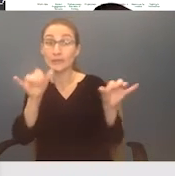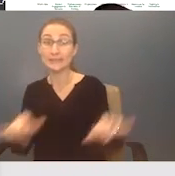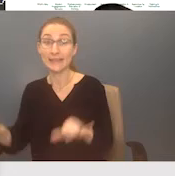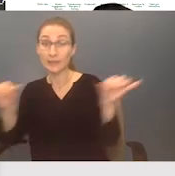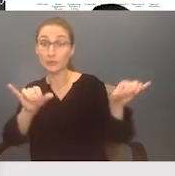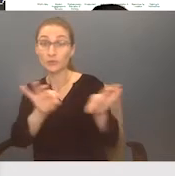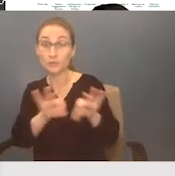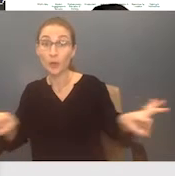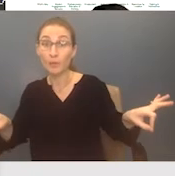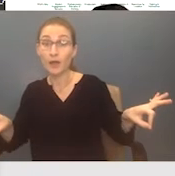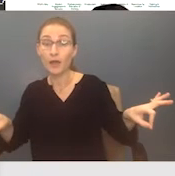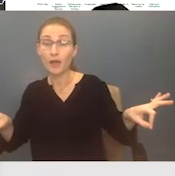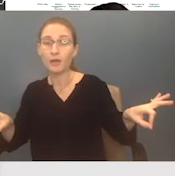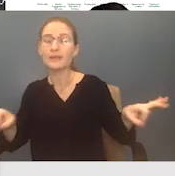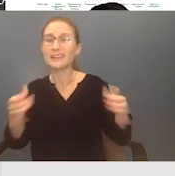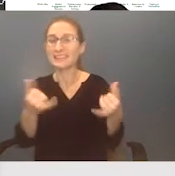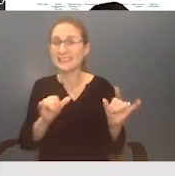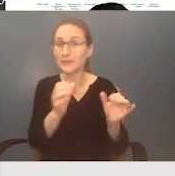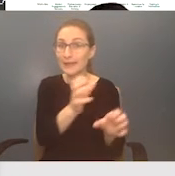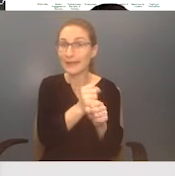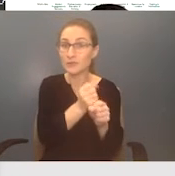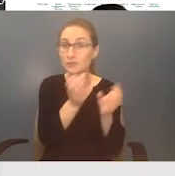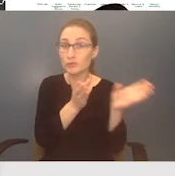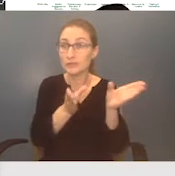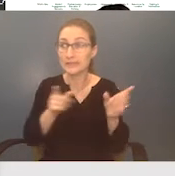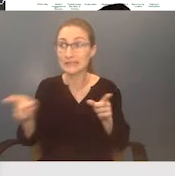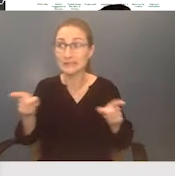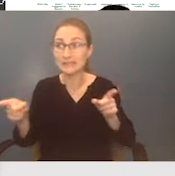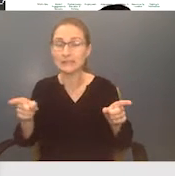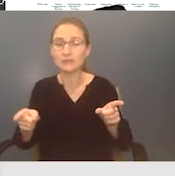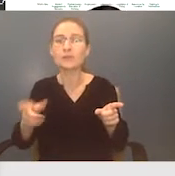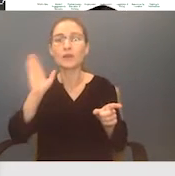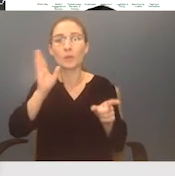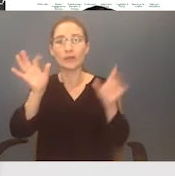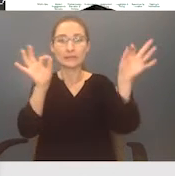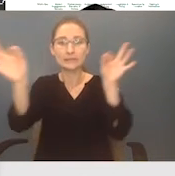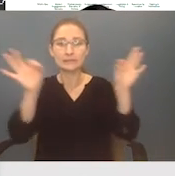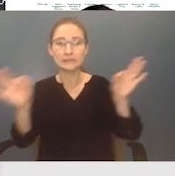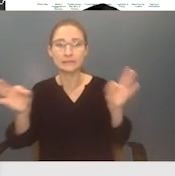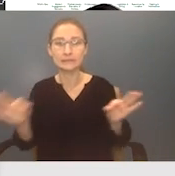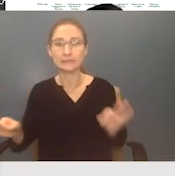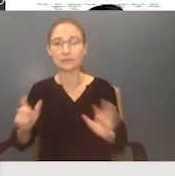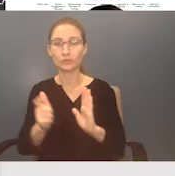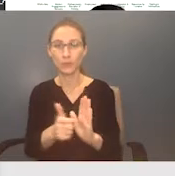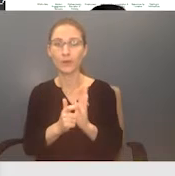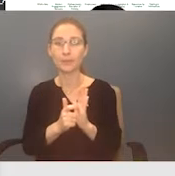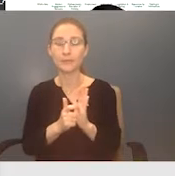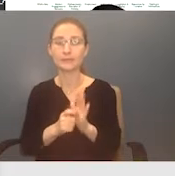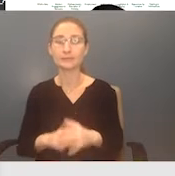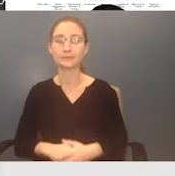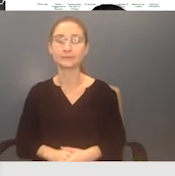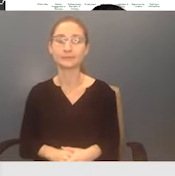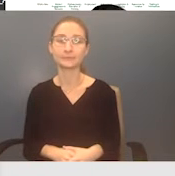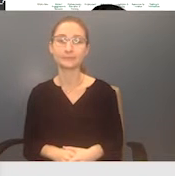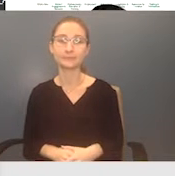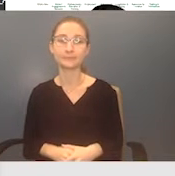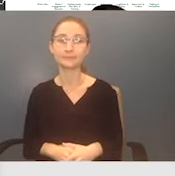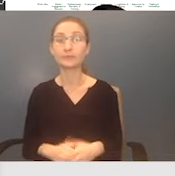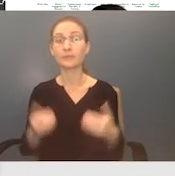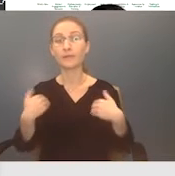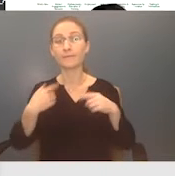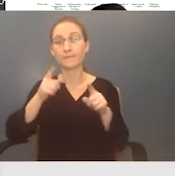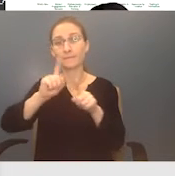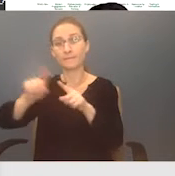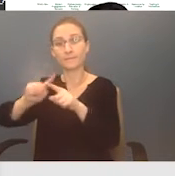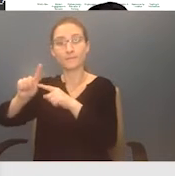diploma so that students can continue to receive services between the ages of 19 through 22. And so